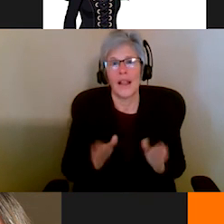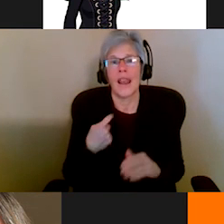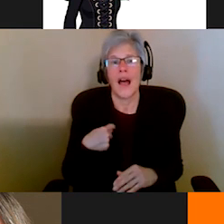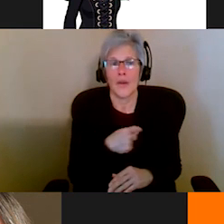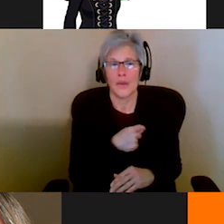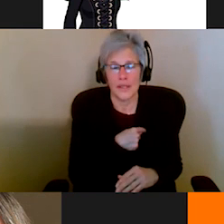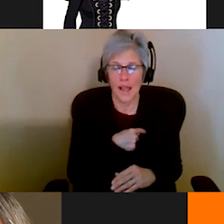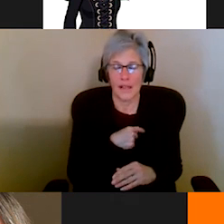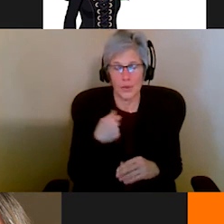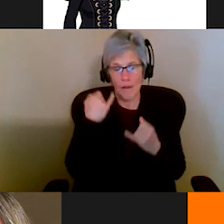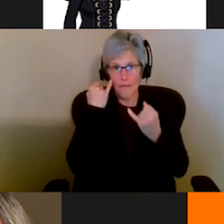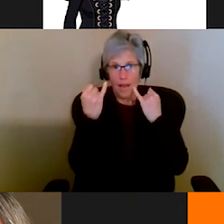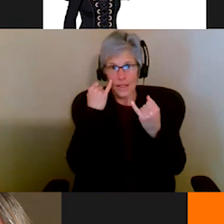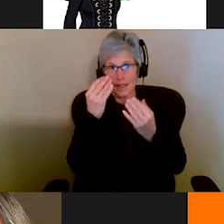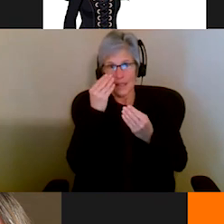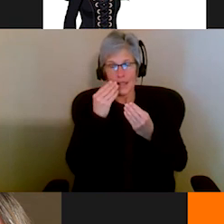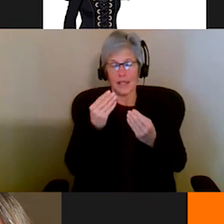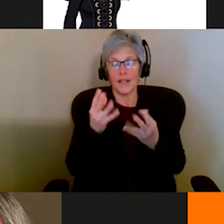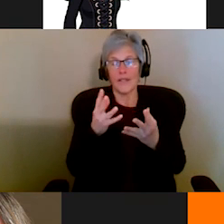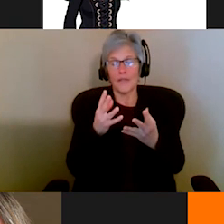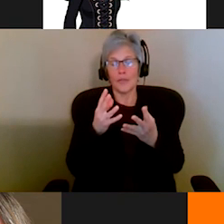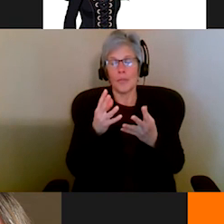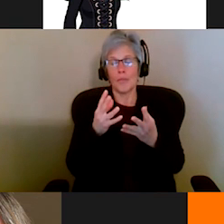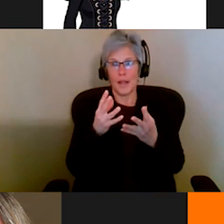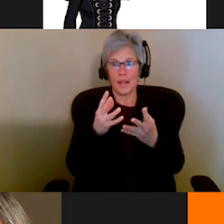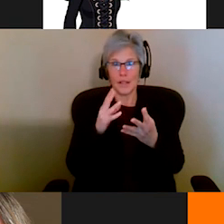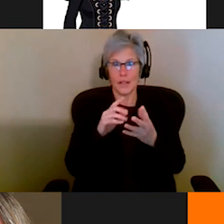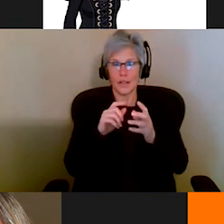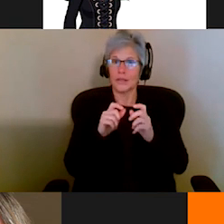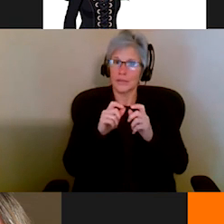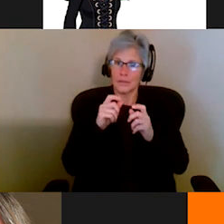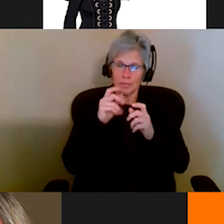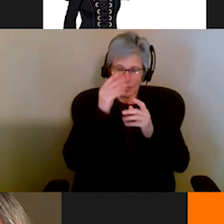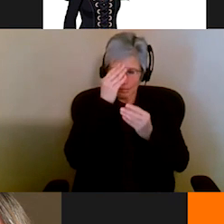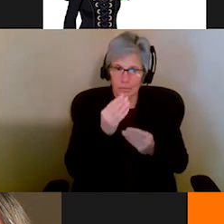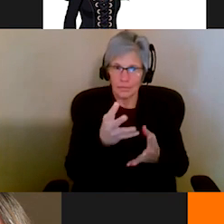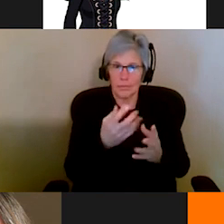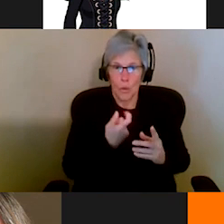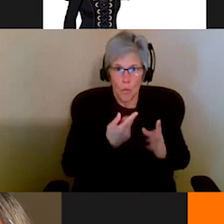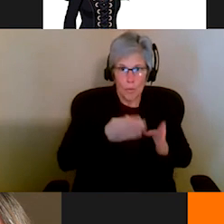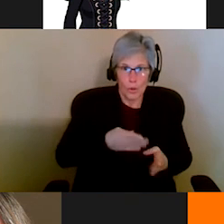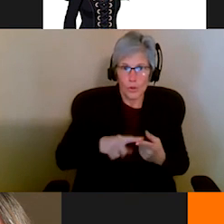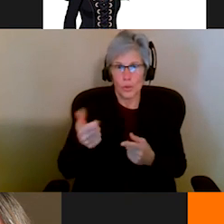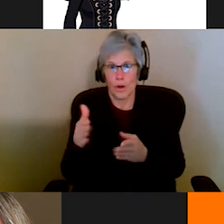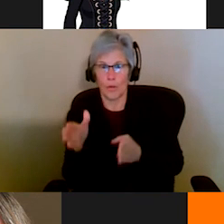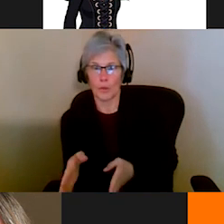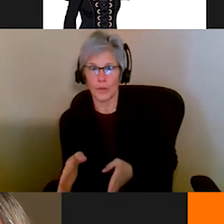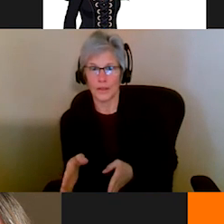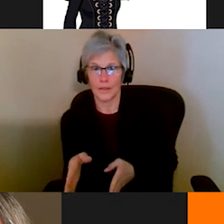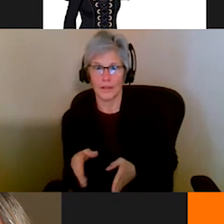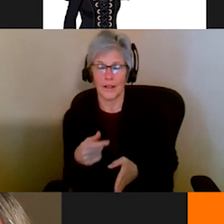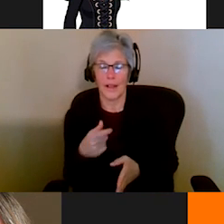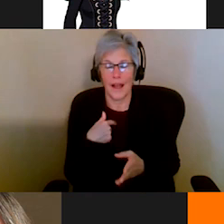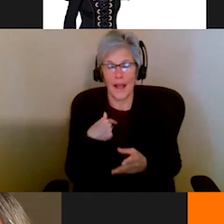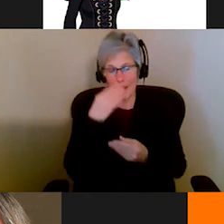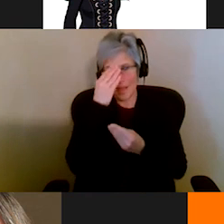transmit ideas and information from one person to another person. It allows us to make that transmission not